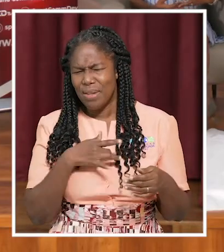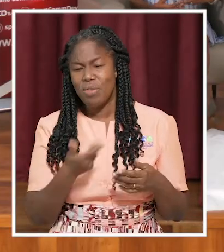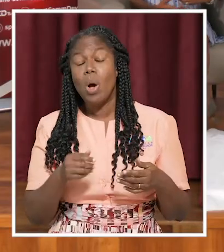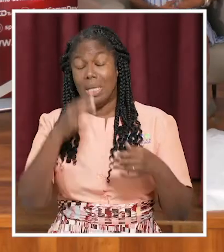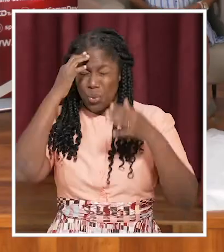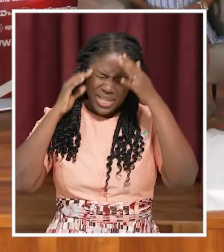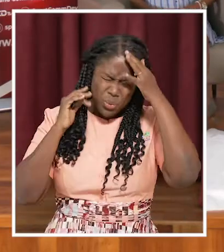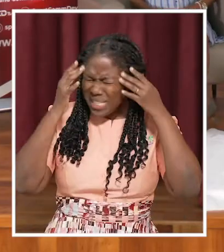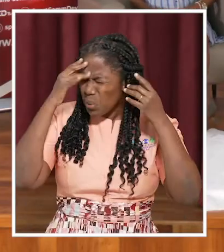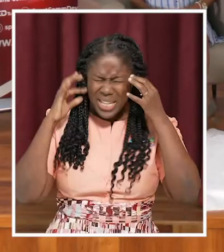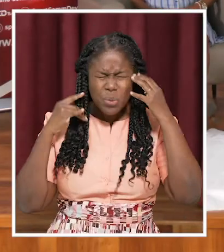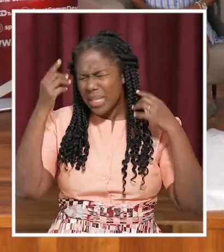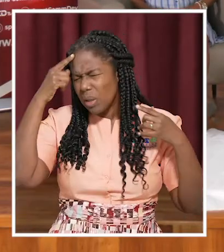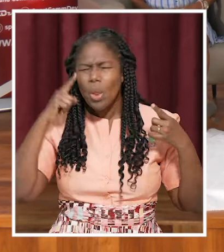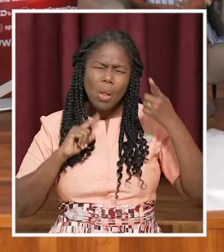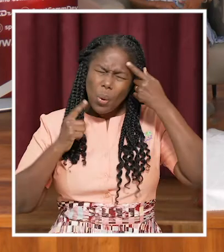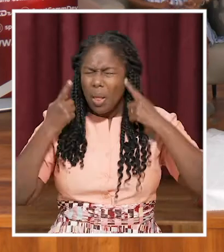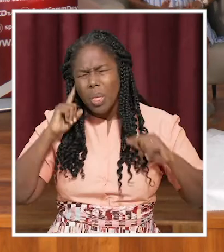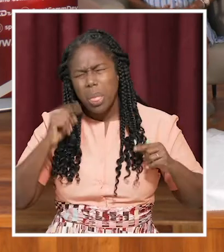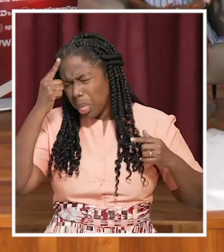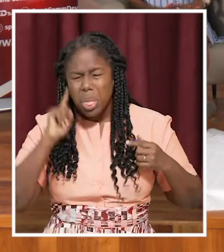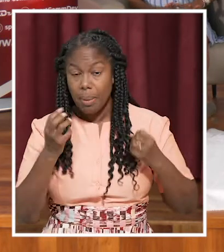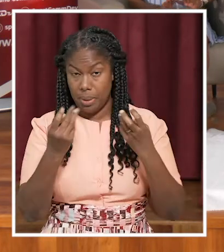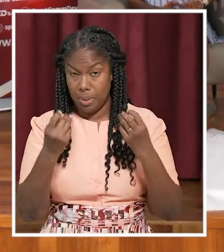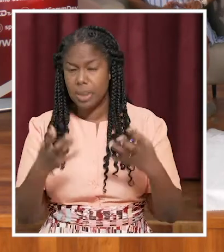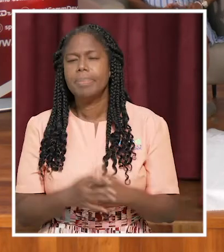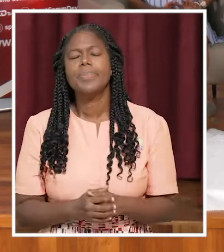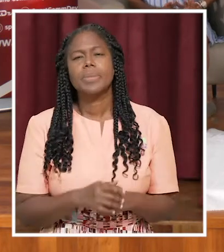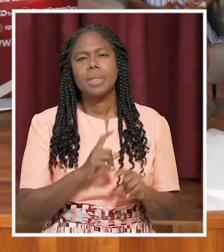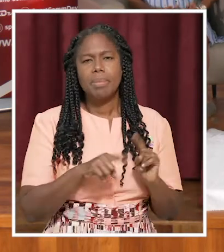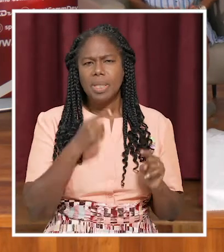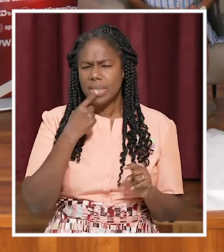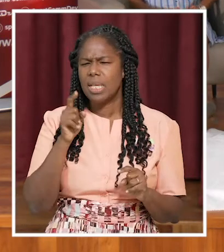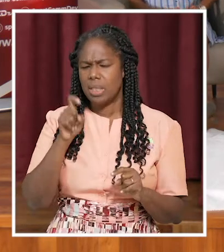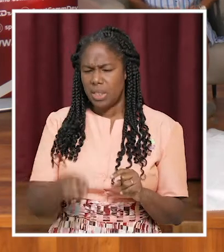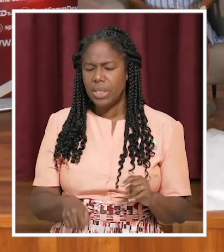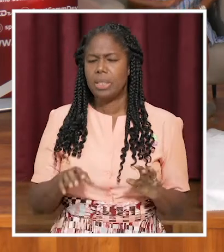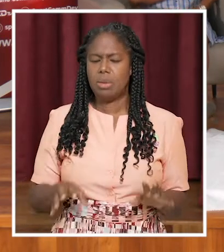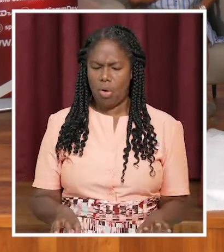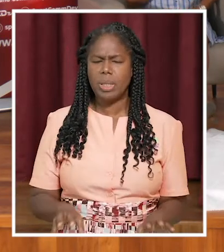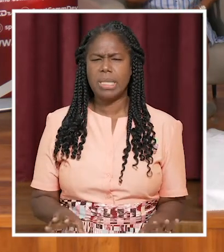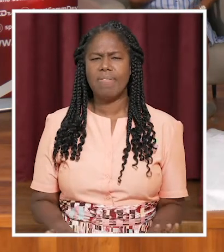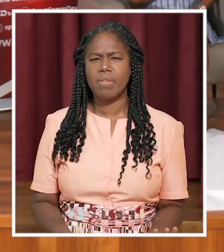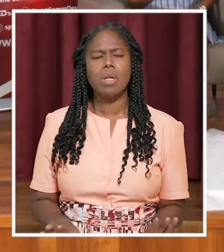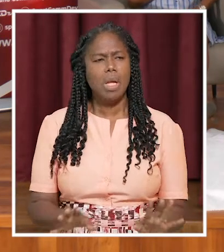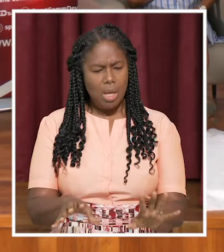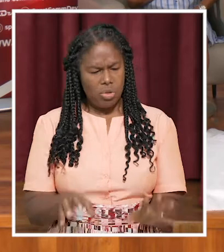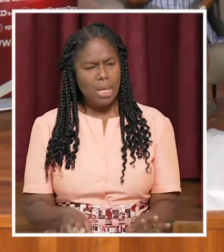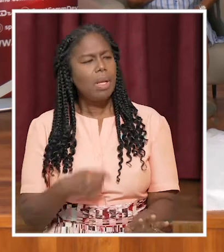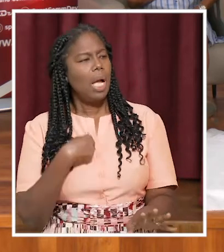it, right. you're like, oh my gosh, what's going on here? But you need to just be grounded. You sit, okay, I know where I am. So you kind of locate